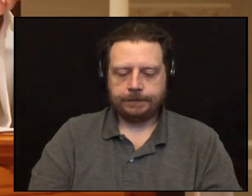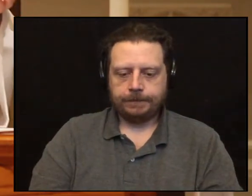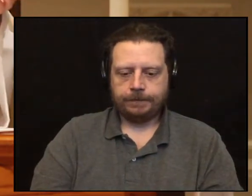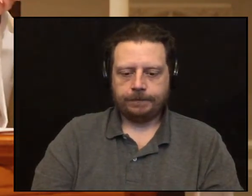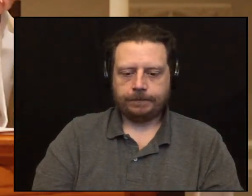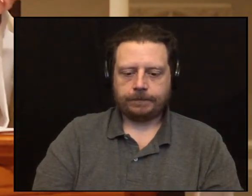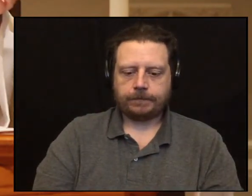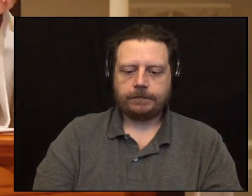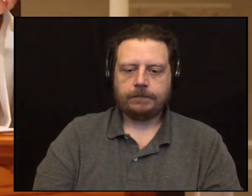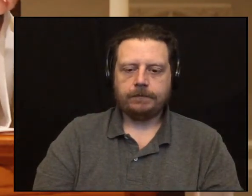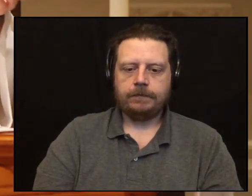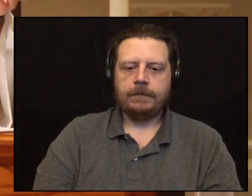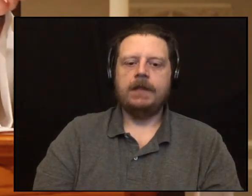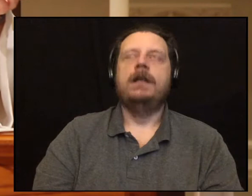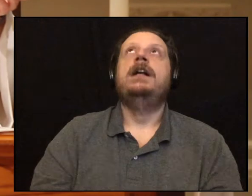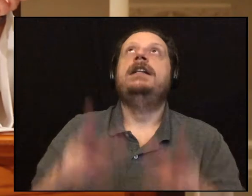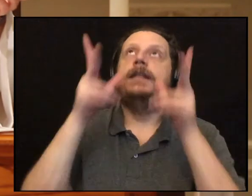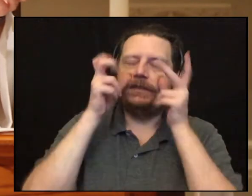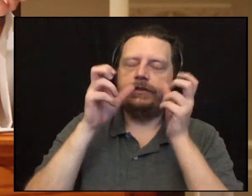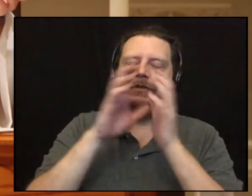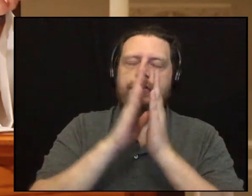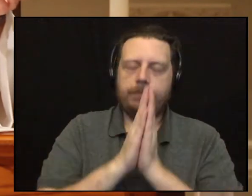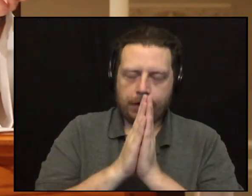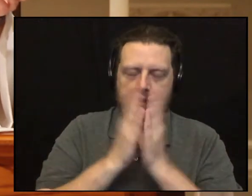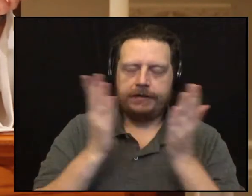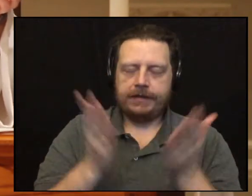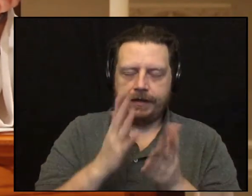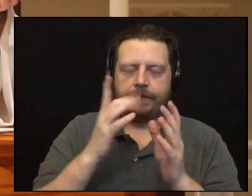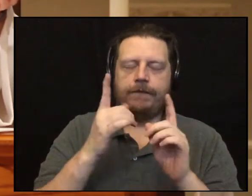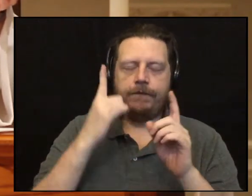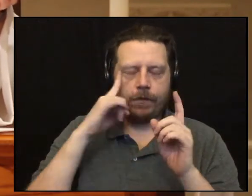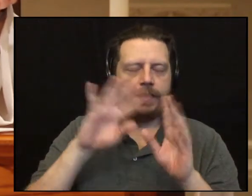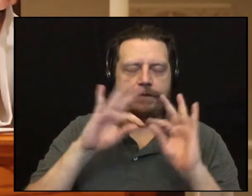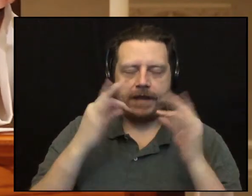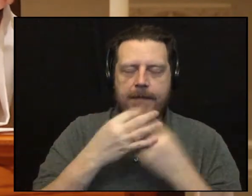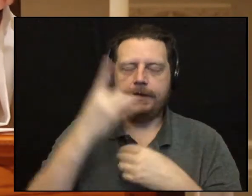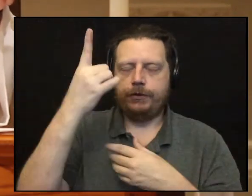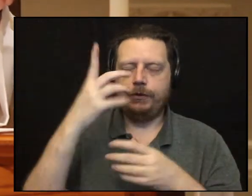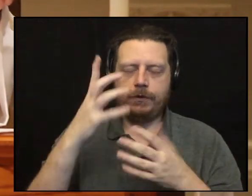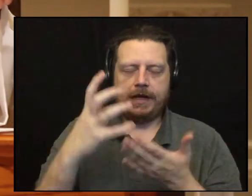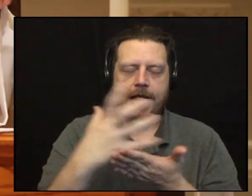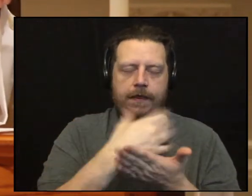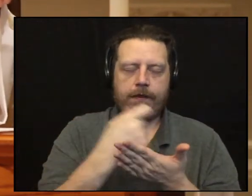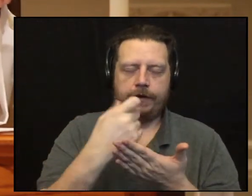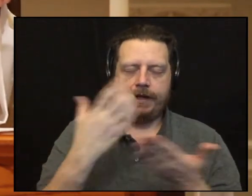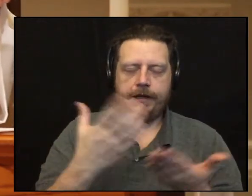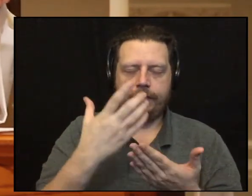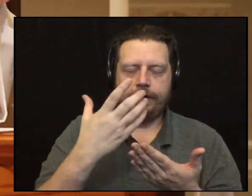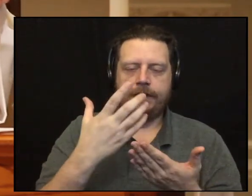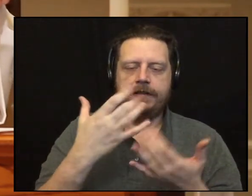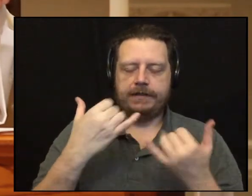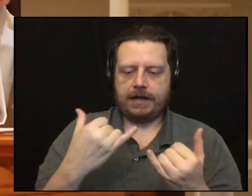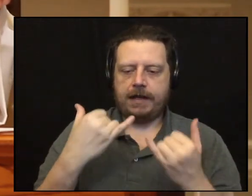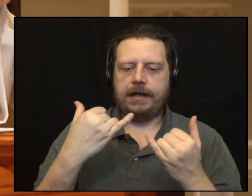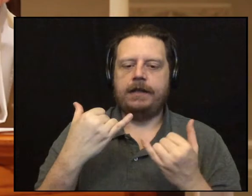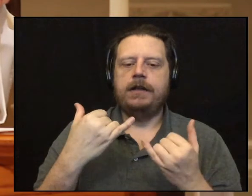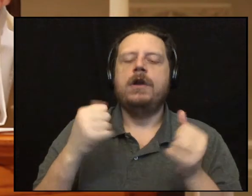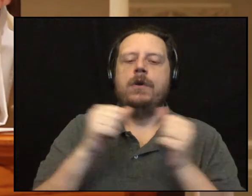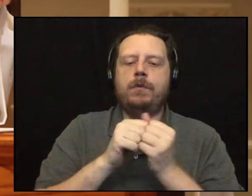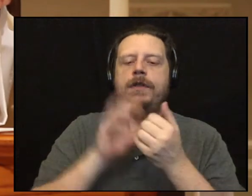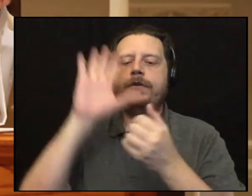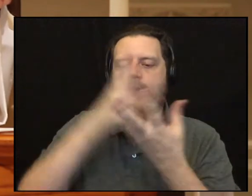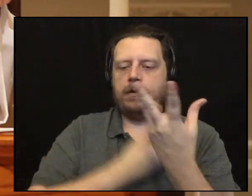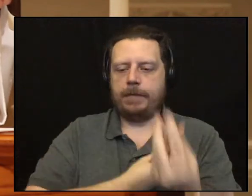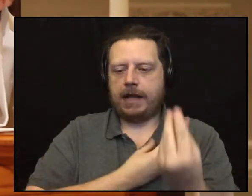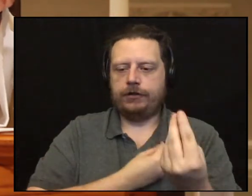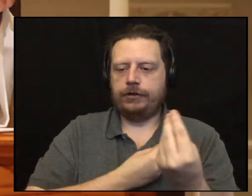Listen graciously to the prayers of this family whom you have gathered before you. In your compassion, O merciful